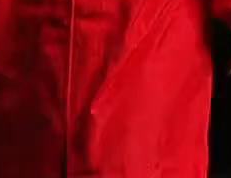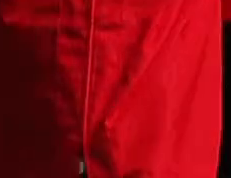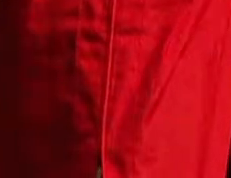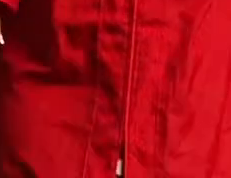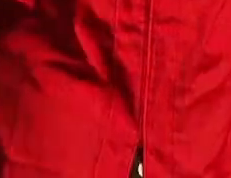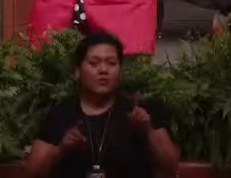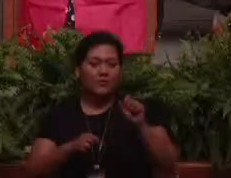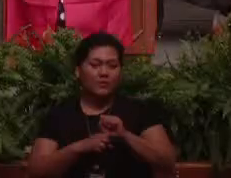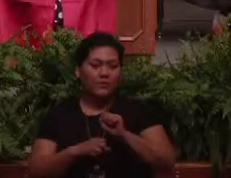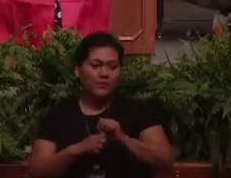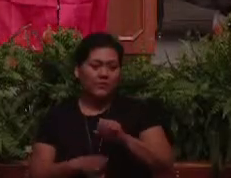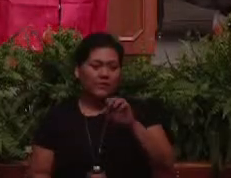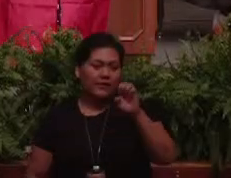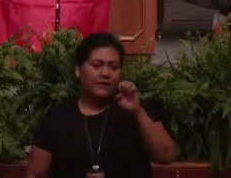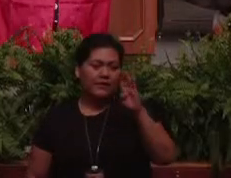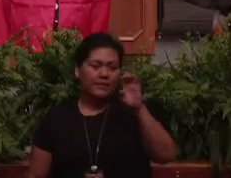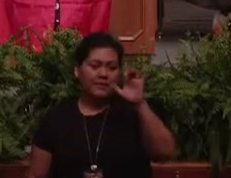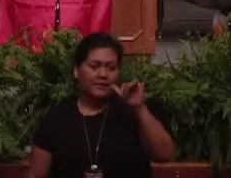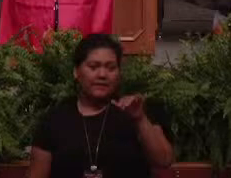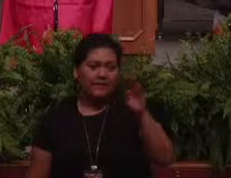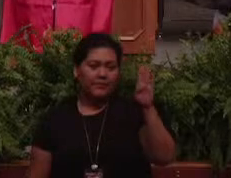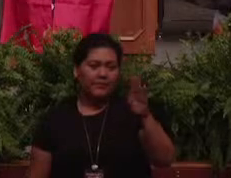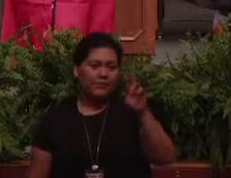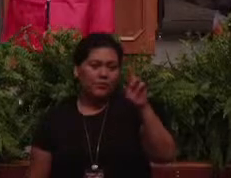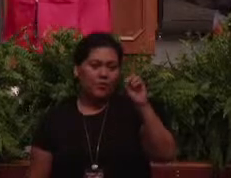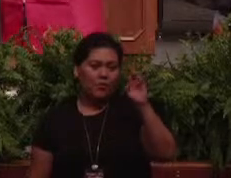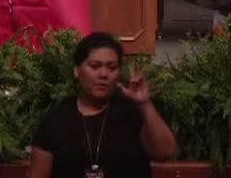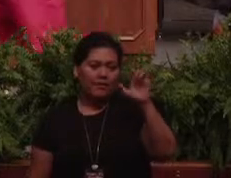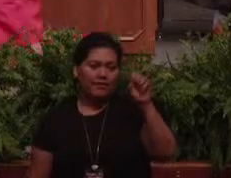Attending the workforce, Ebony Branice Robles.